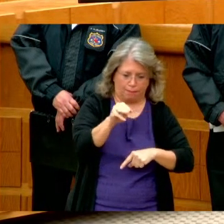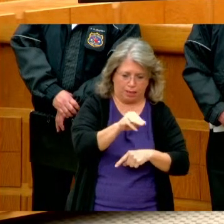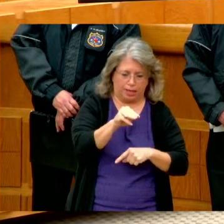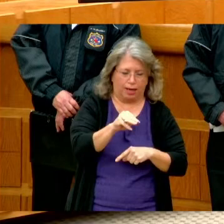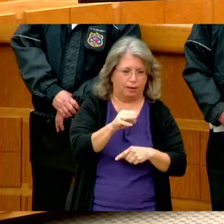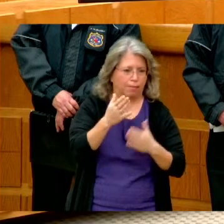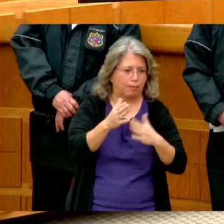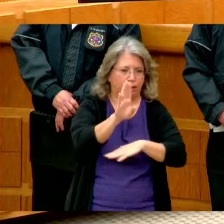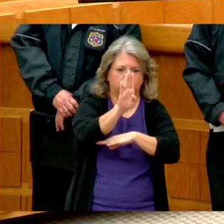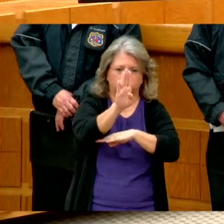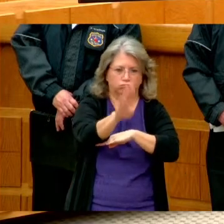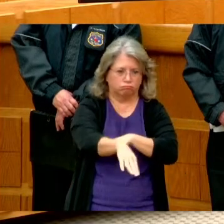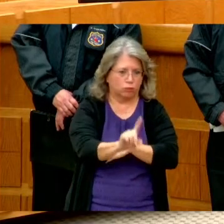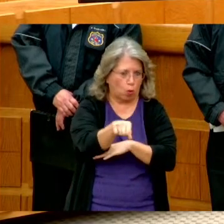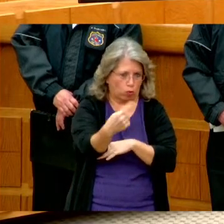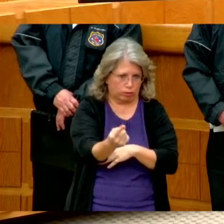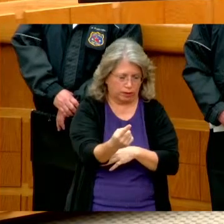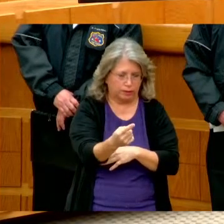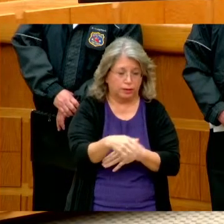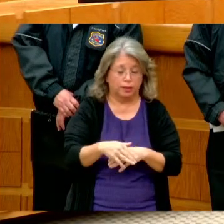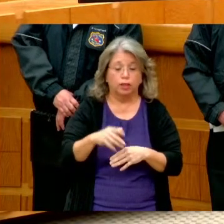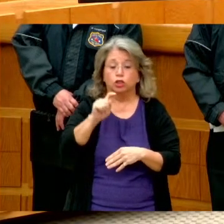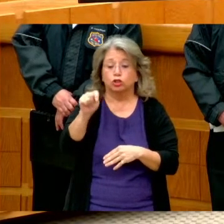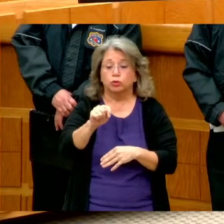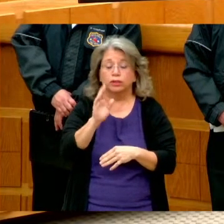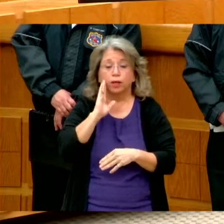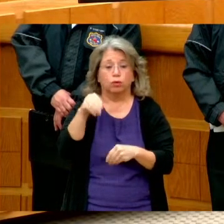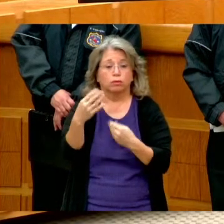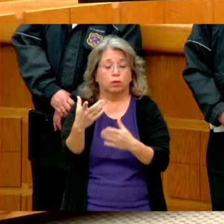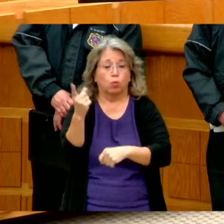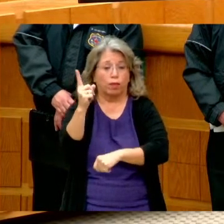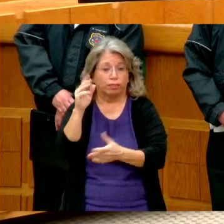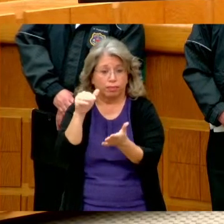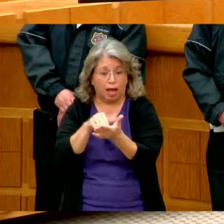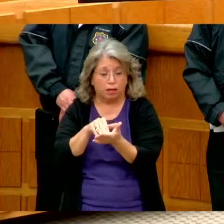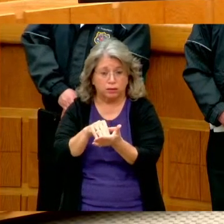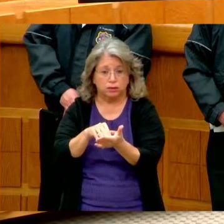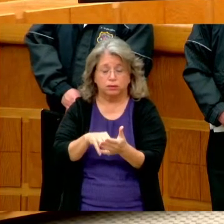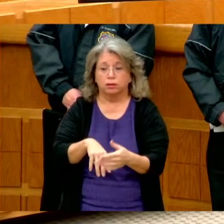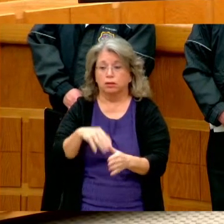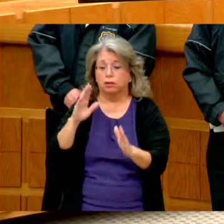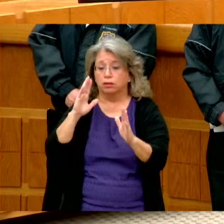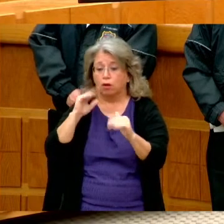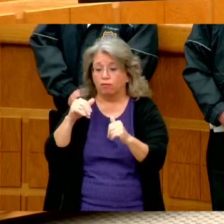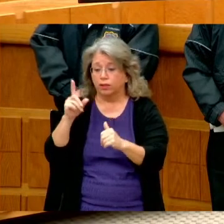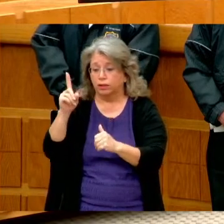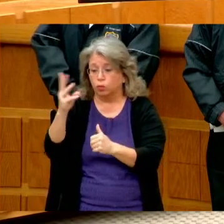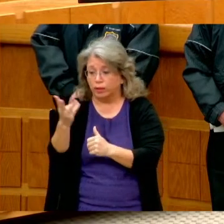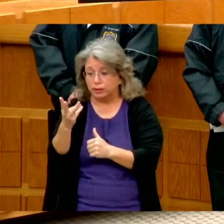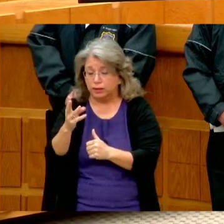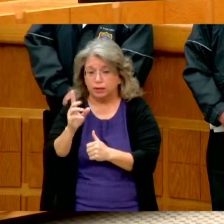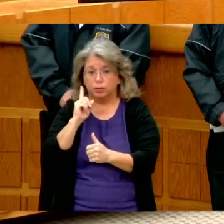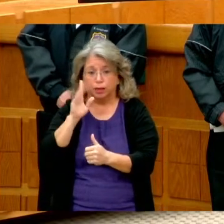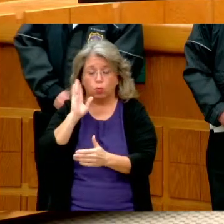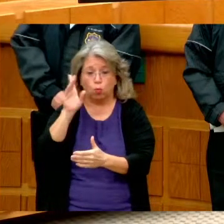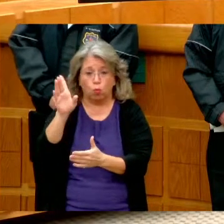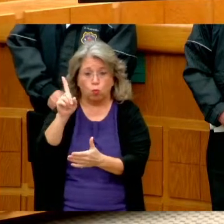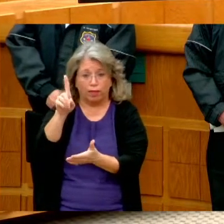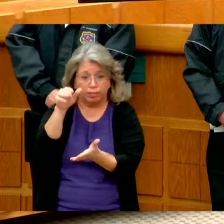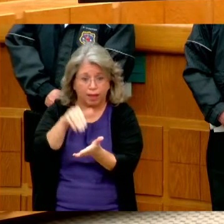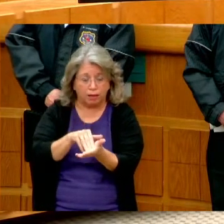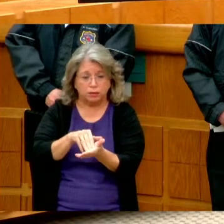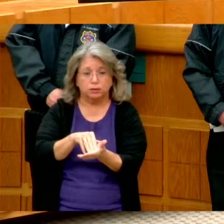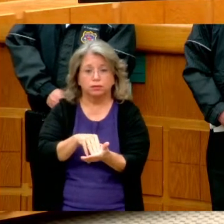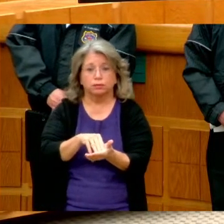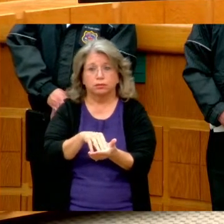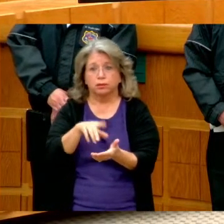next day, Tuesday, we're going to do 1,000, and then God willing, we'll do another 1,000 after that. That's 2,500, and another